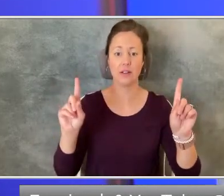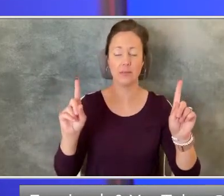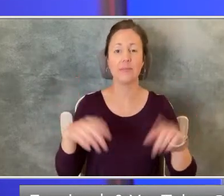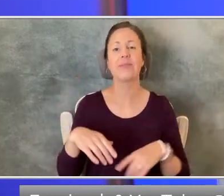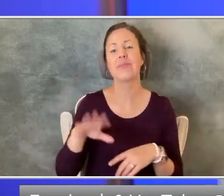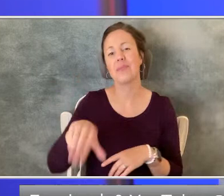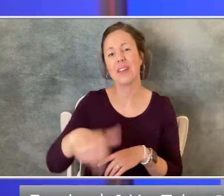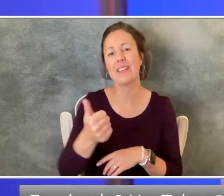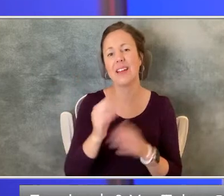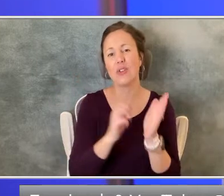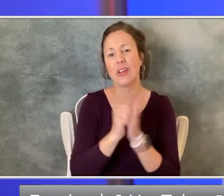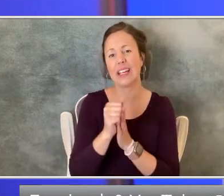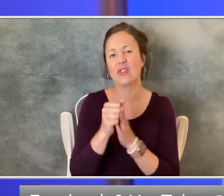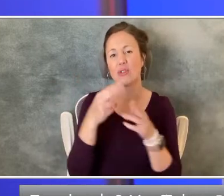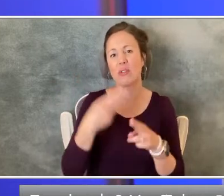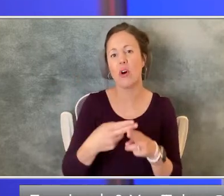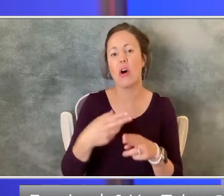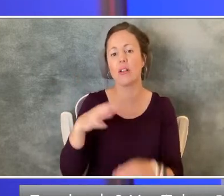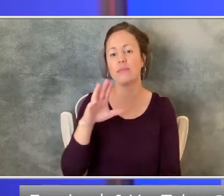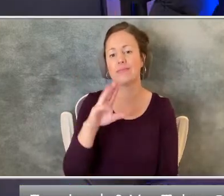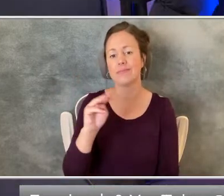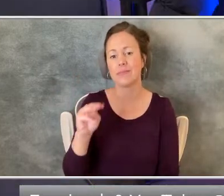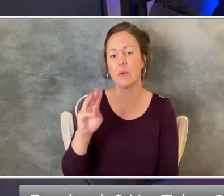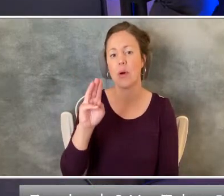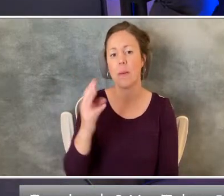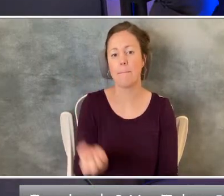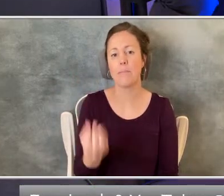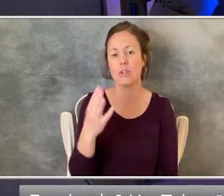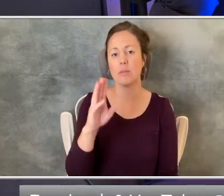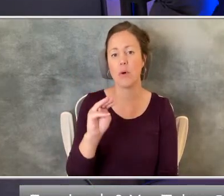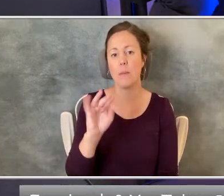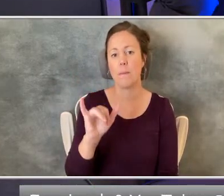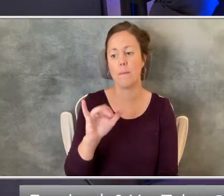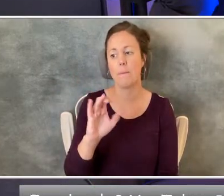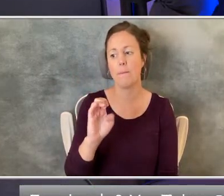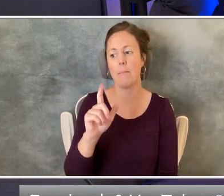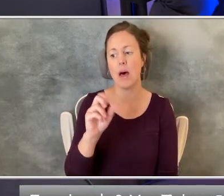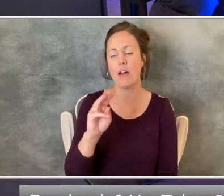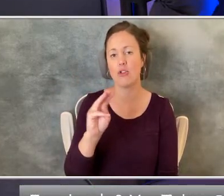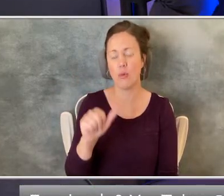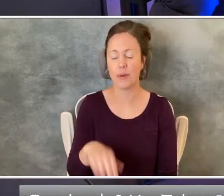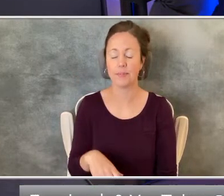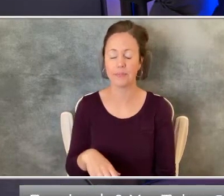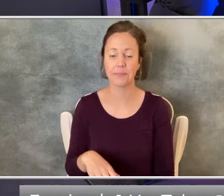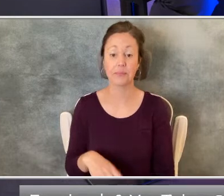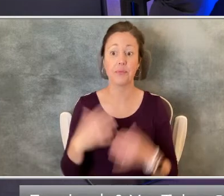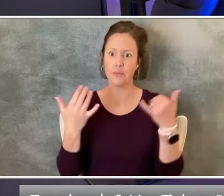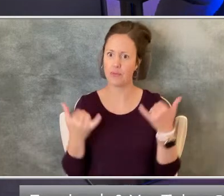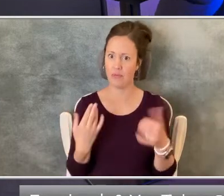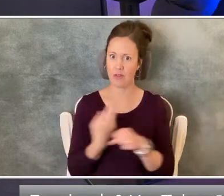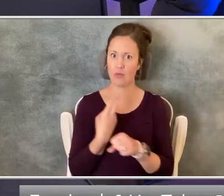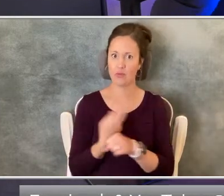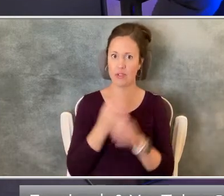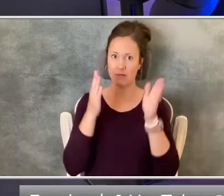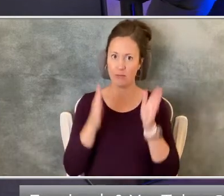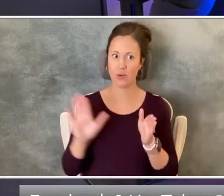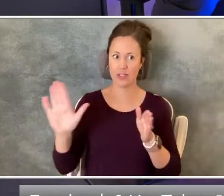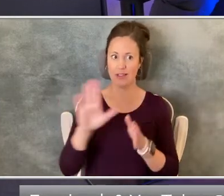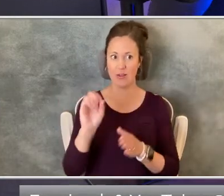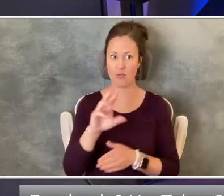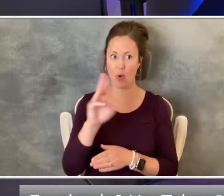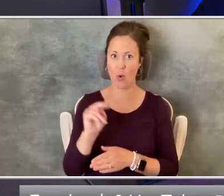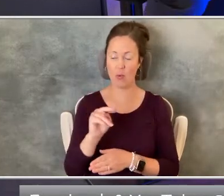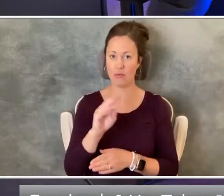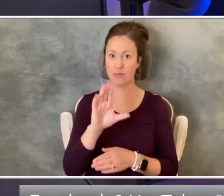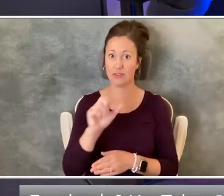Right. And so we're moving into amyloidosis now. Using the person's own cells to be little soldiers to go in and fight the bad guys.